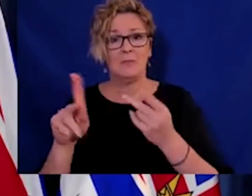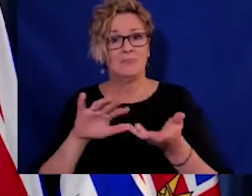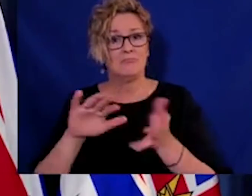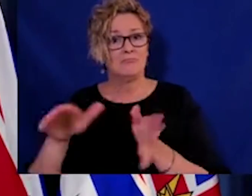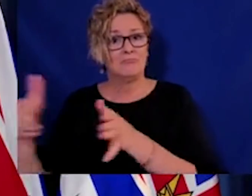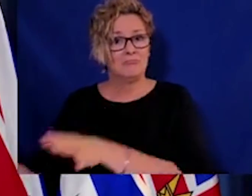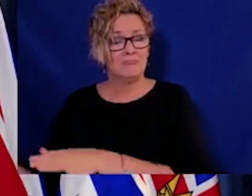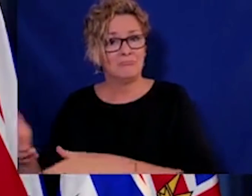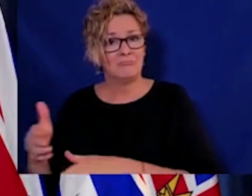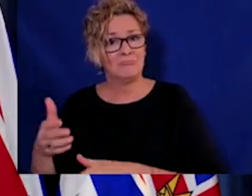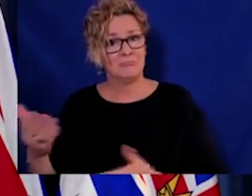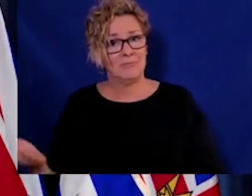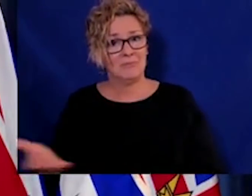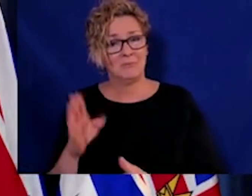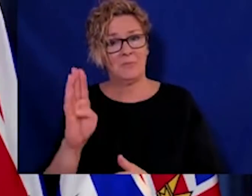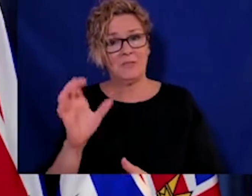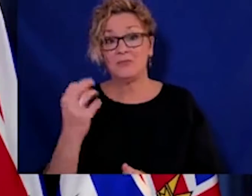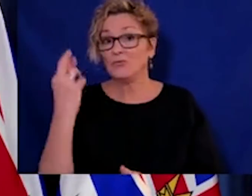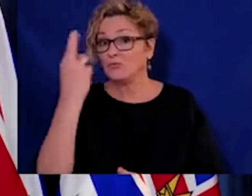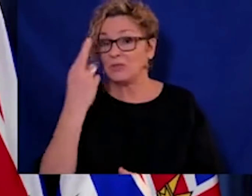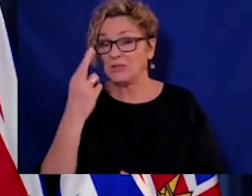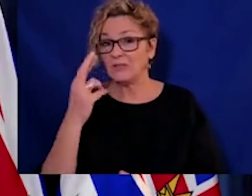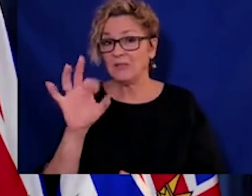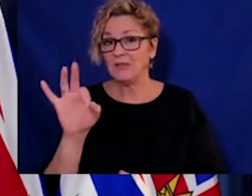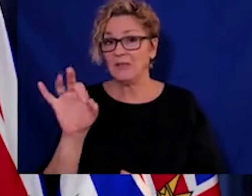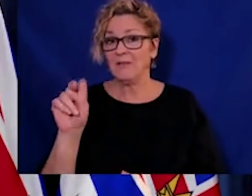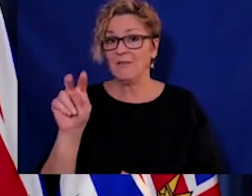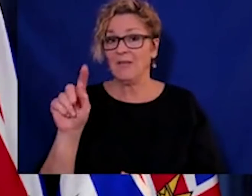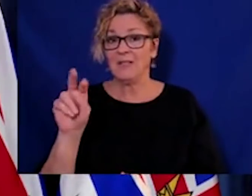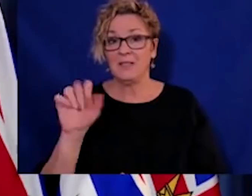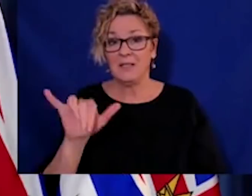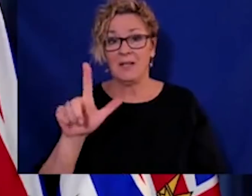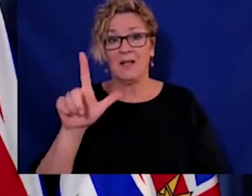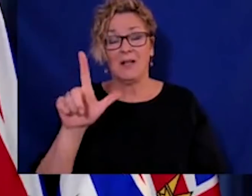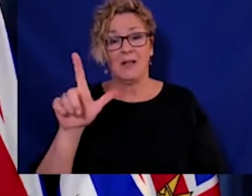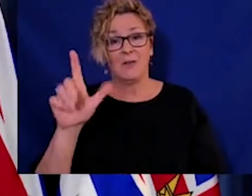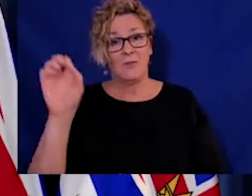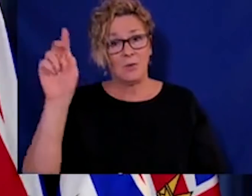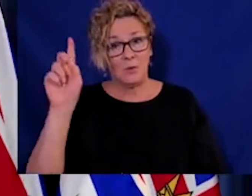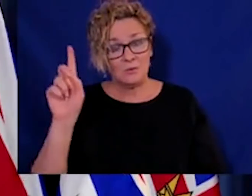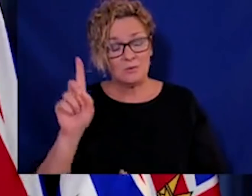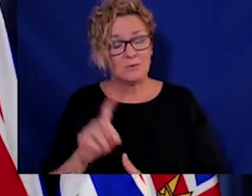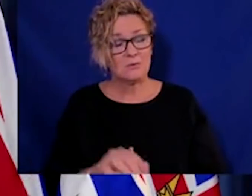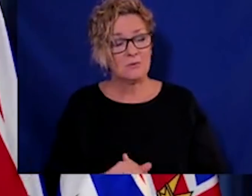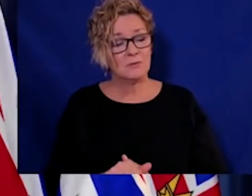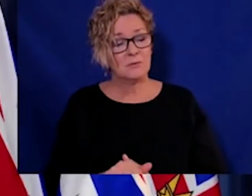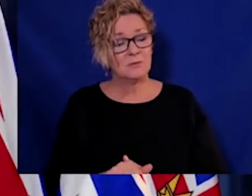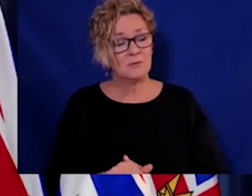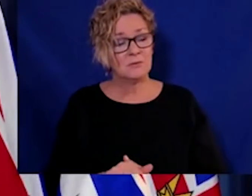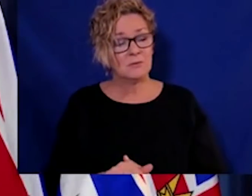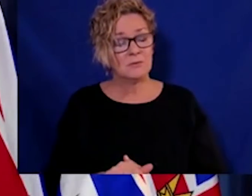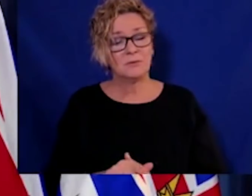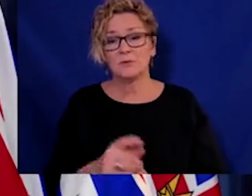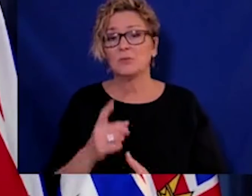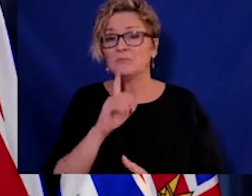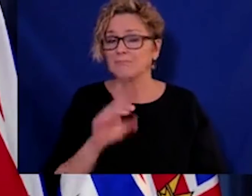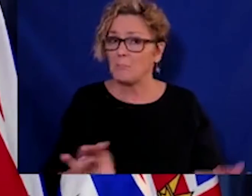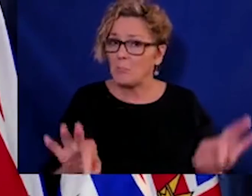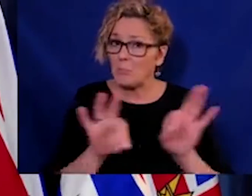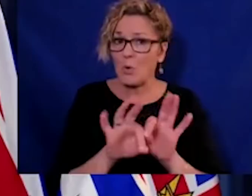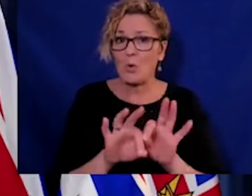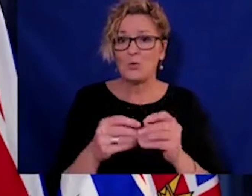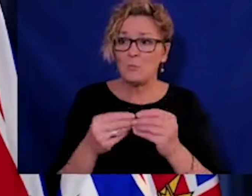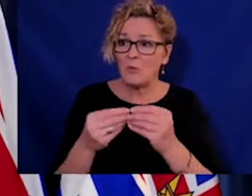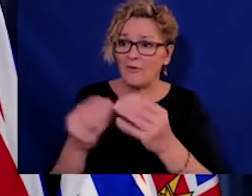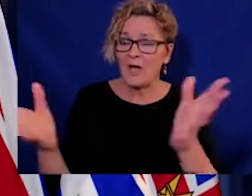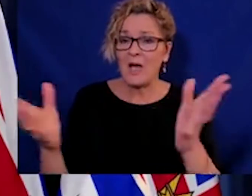many. And so the efforts to ensure that people have access to safer